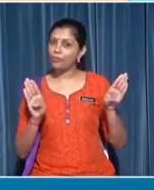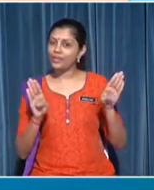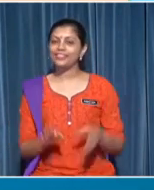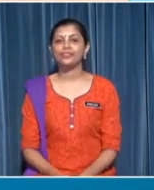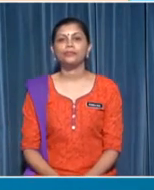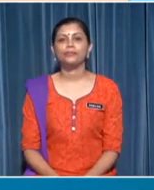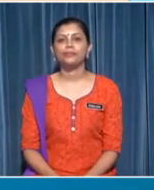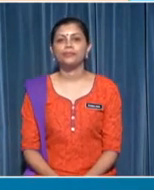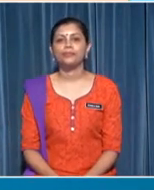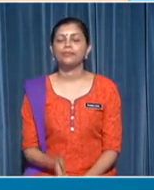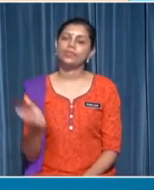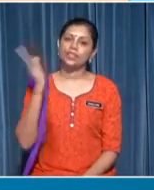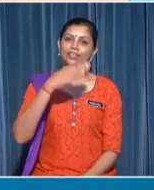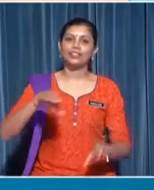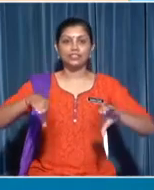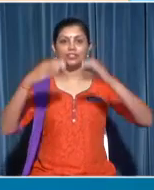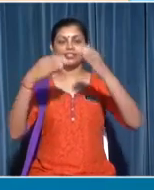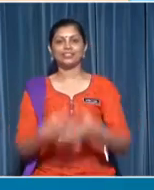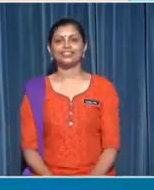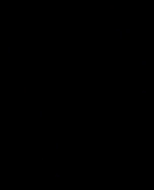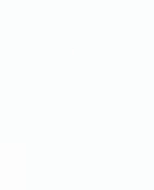Great! Come on, let's do this!